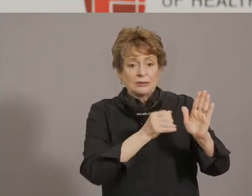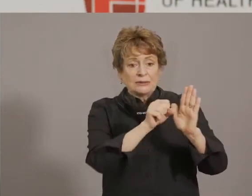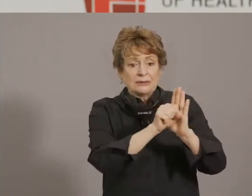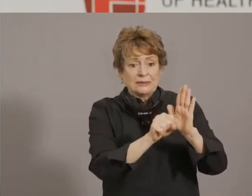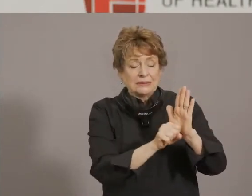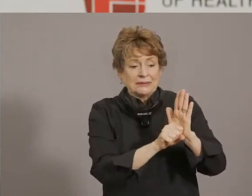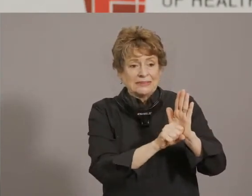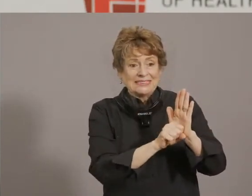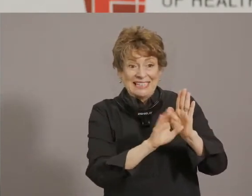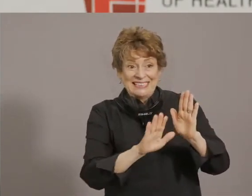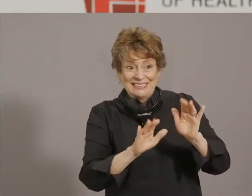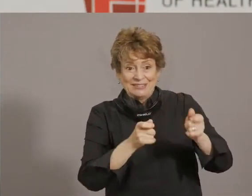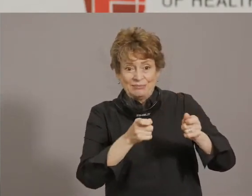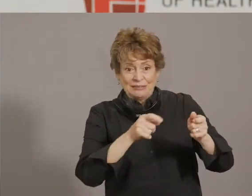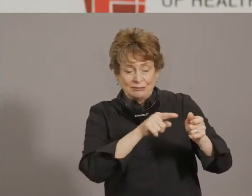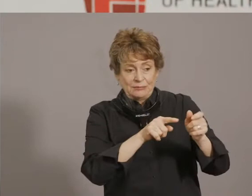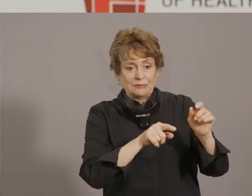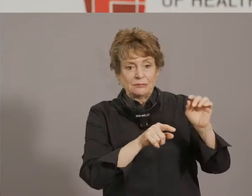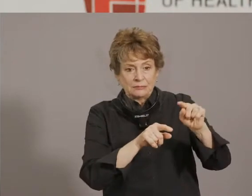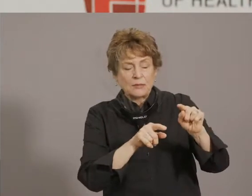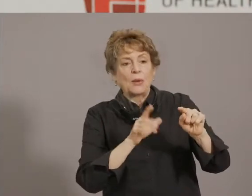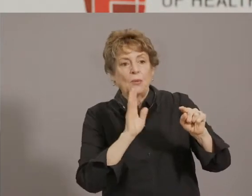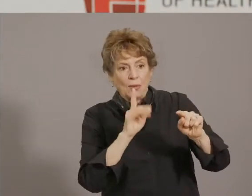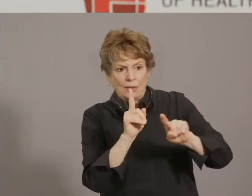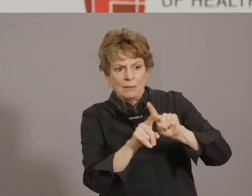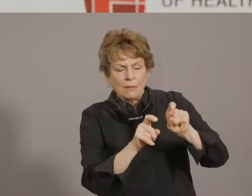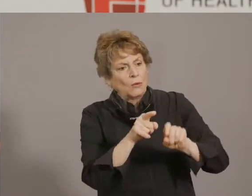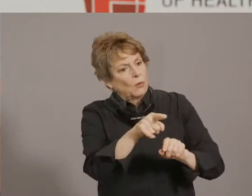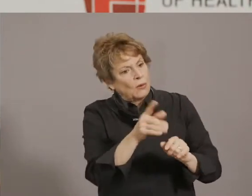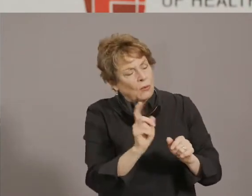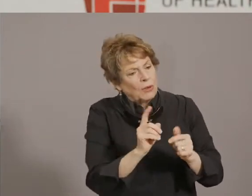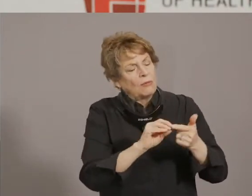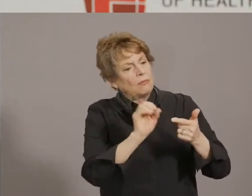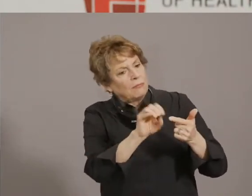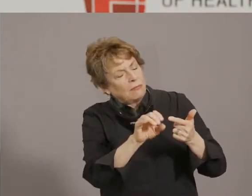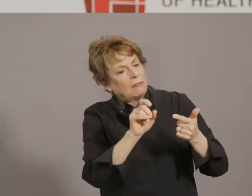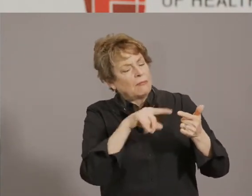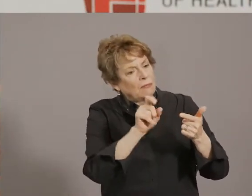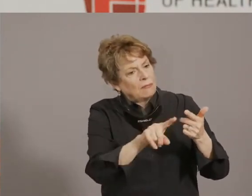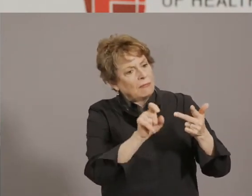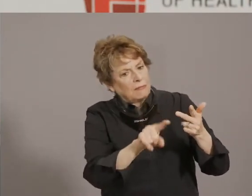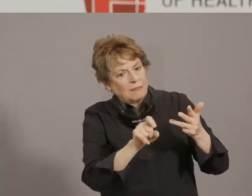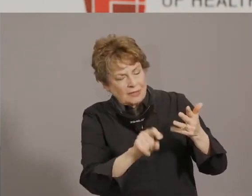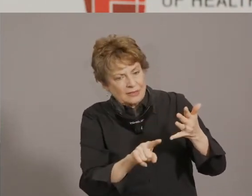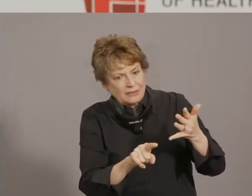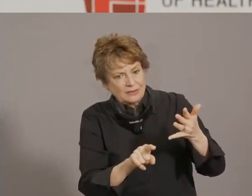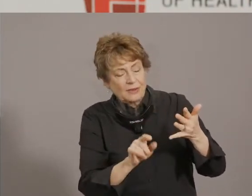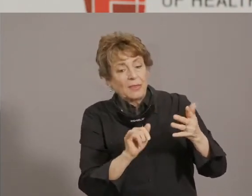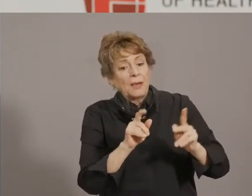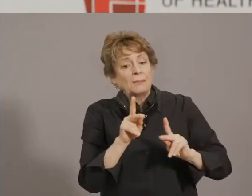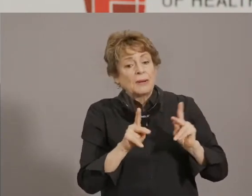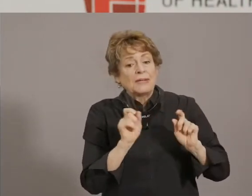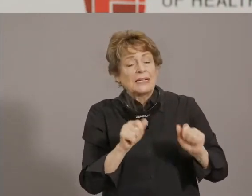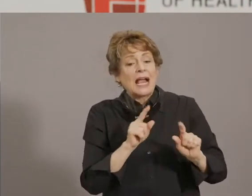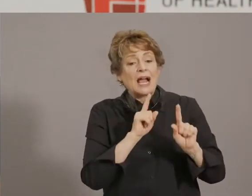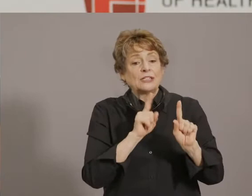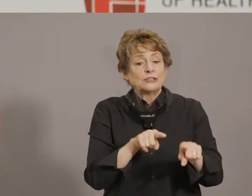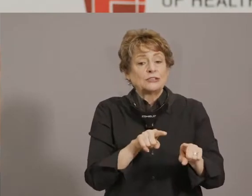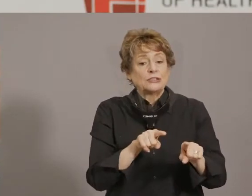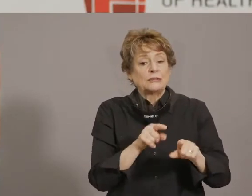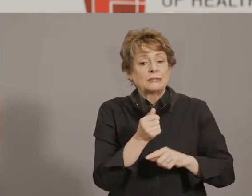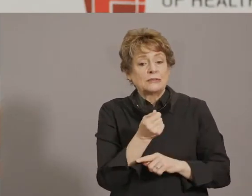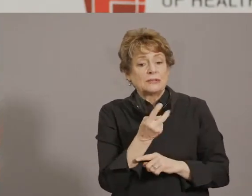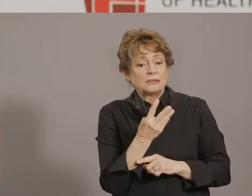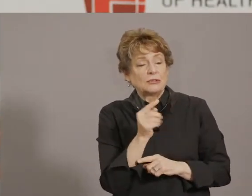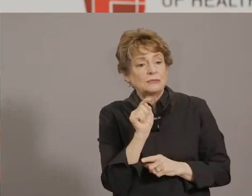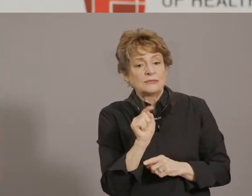65. Again, people can answer multiple questions, like you can be a teacher who is over 65, but I've asked the